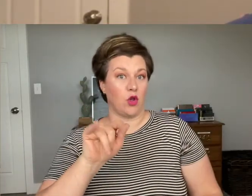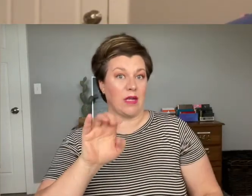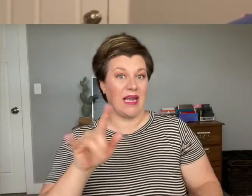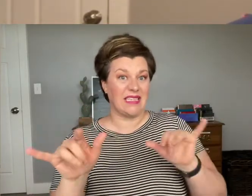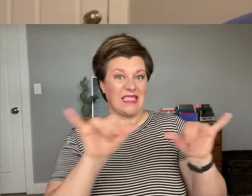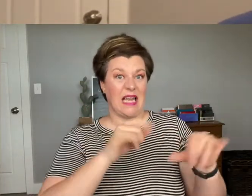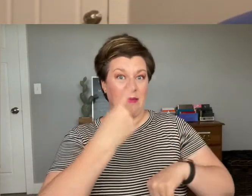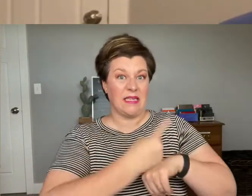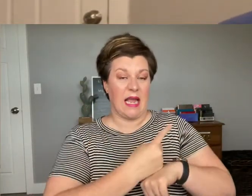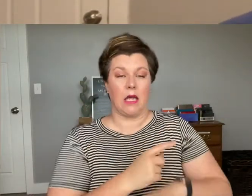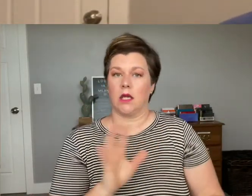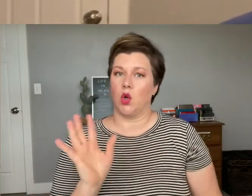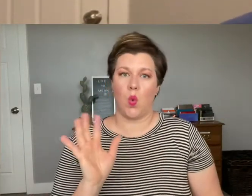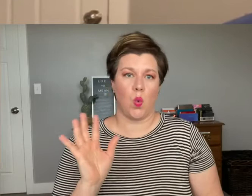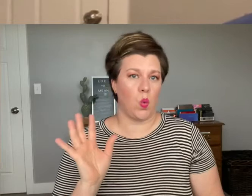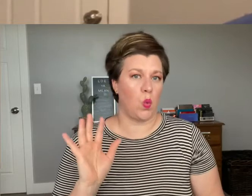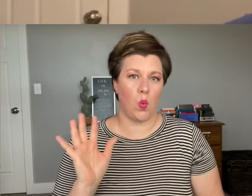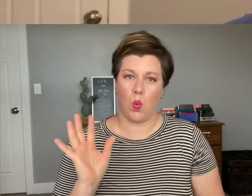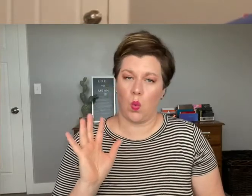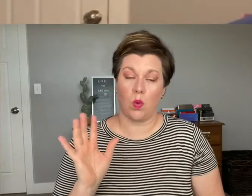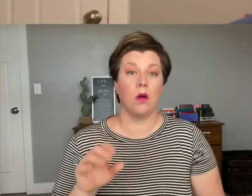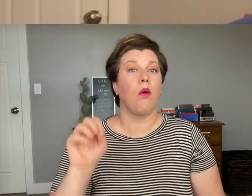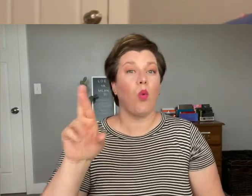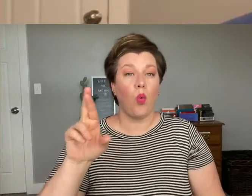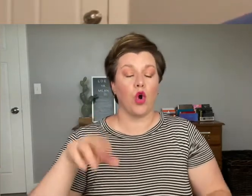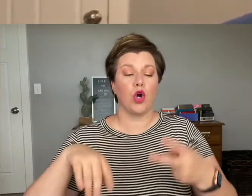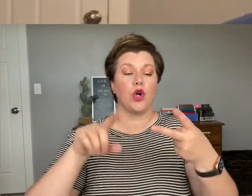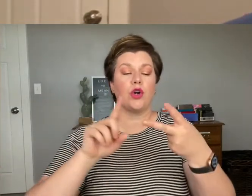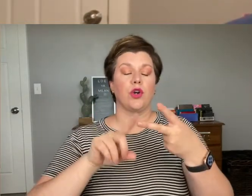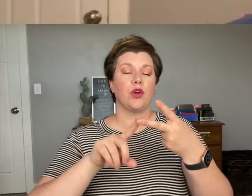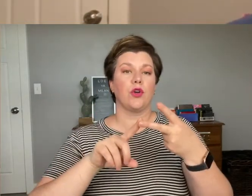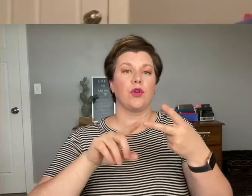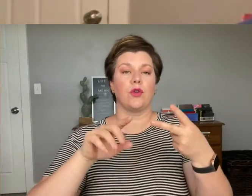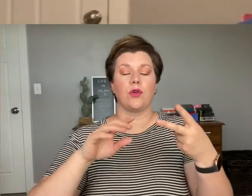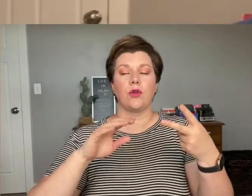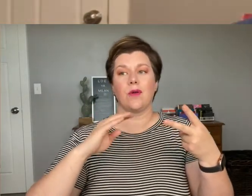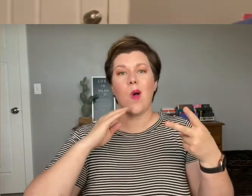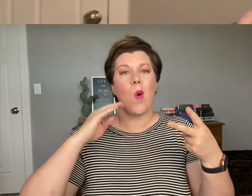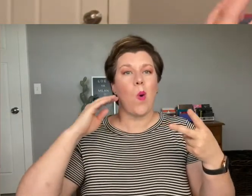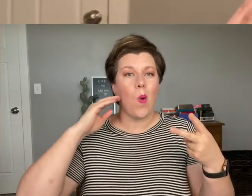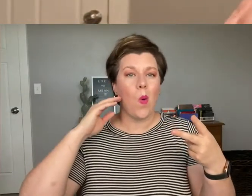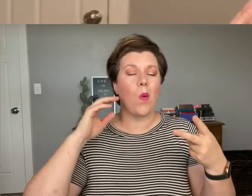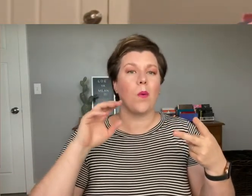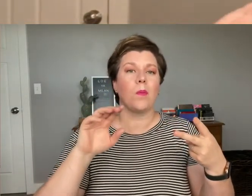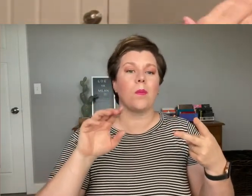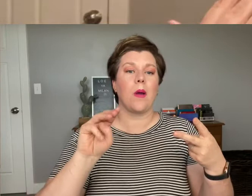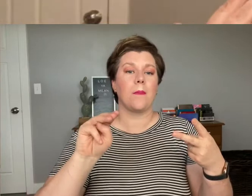chemical exfoliant after you have shaved or after you have done any kind of like at-home